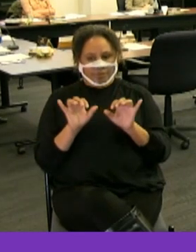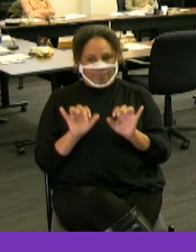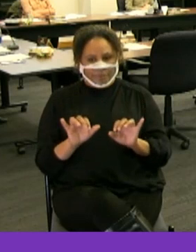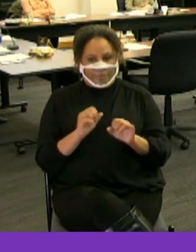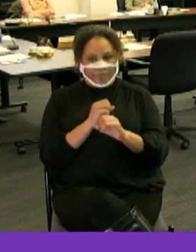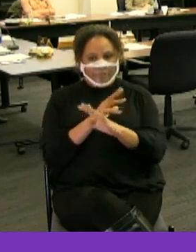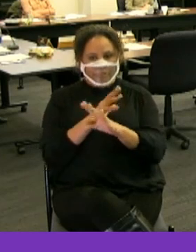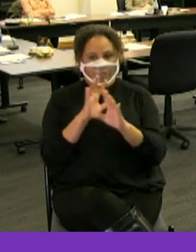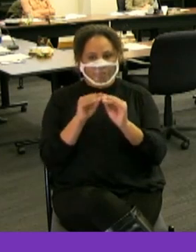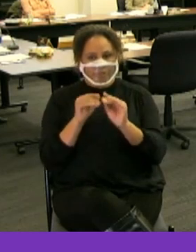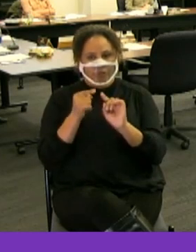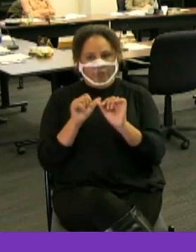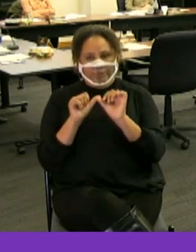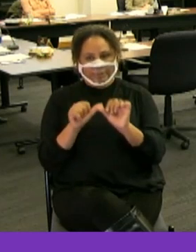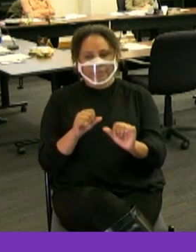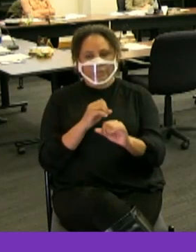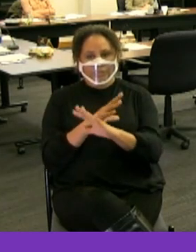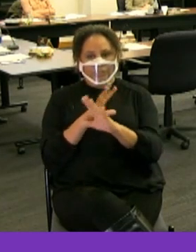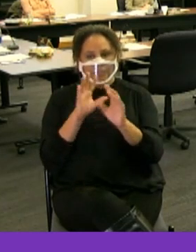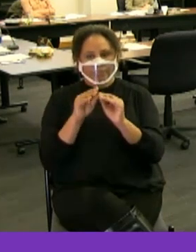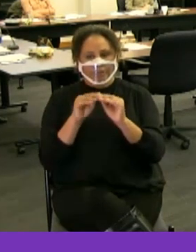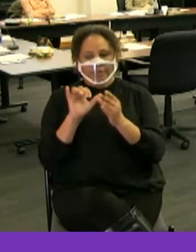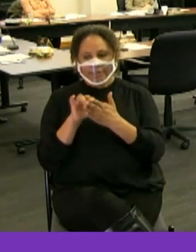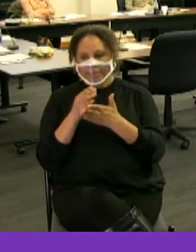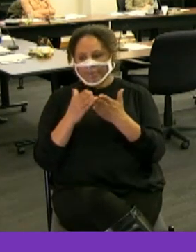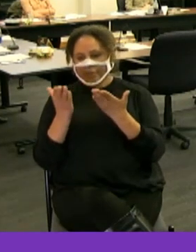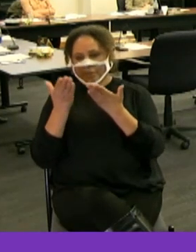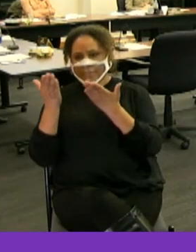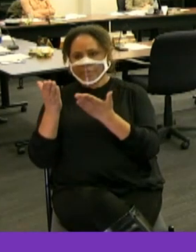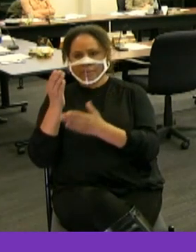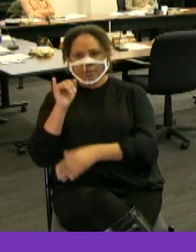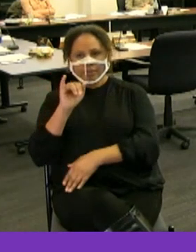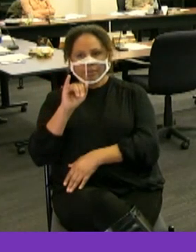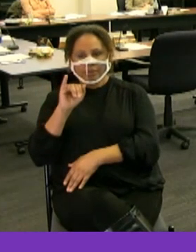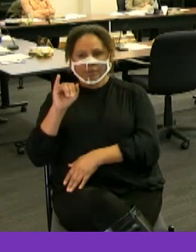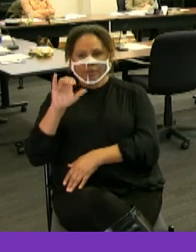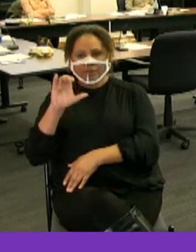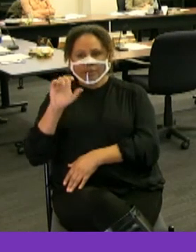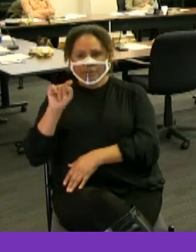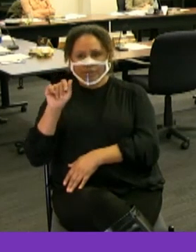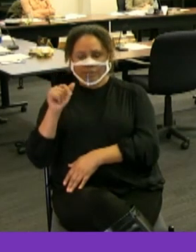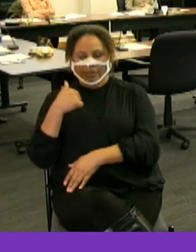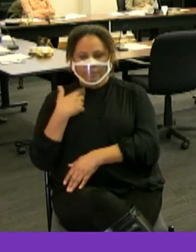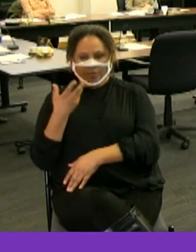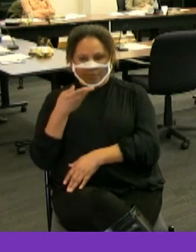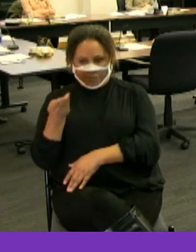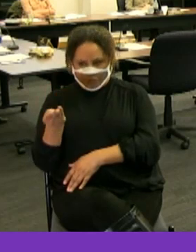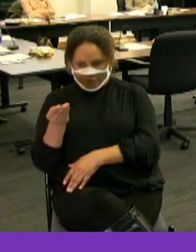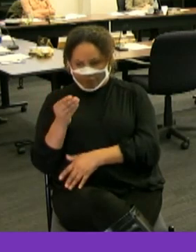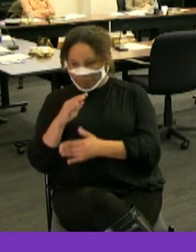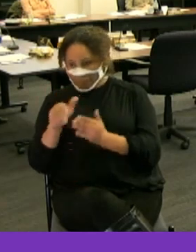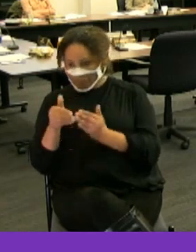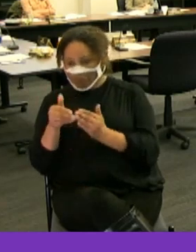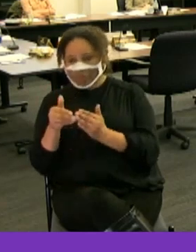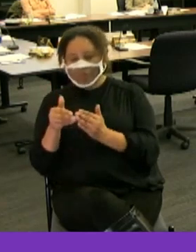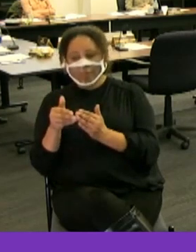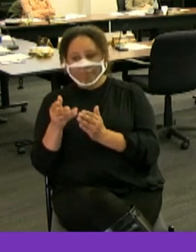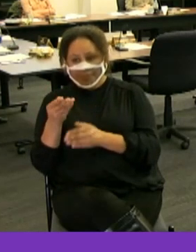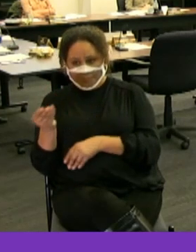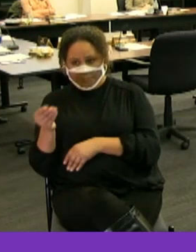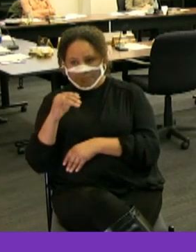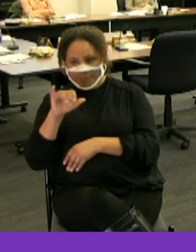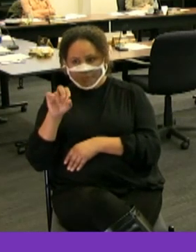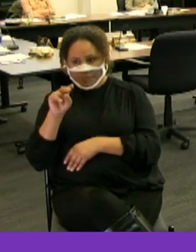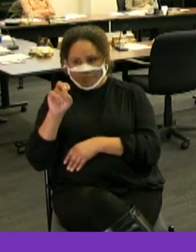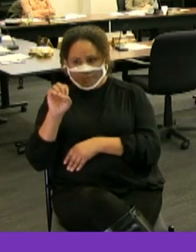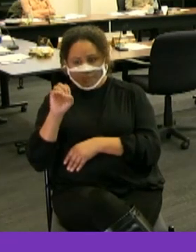meetings, and that was part of what was brought up too by ICCTA. I will provide this all with Joni. If anyone wants a copy of